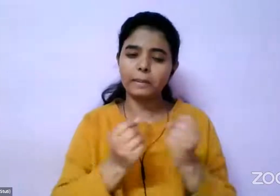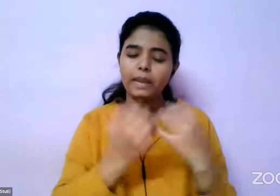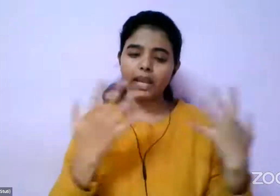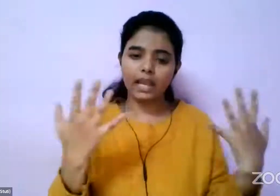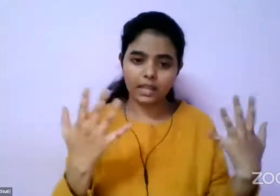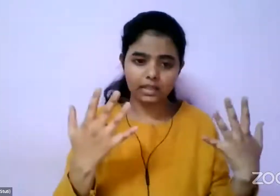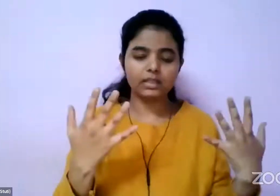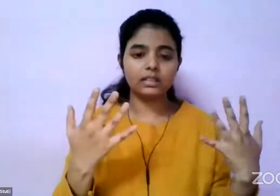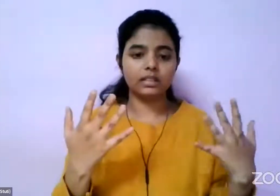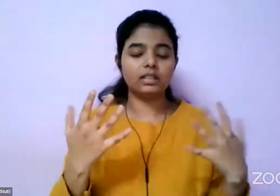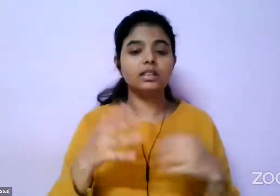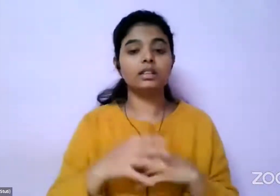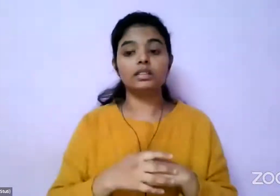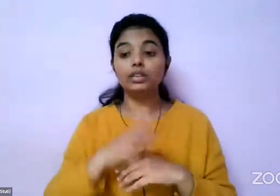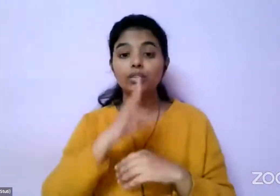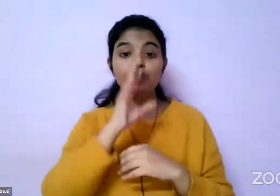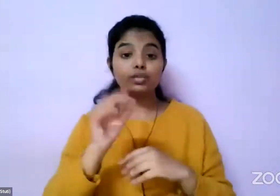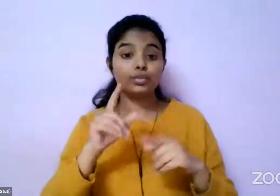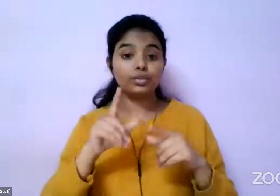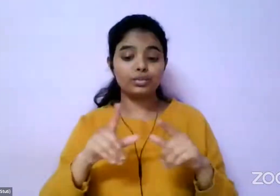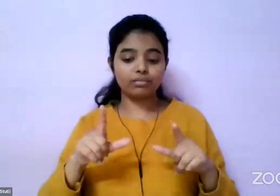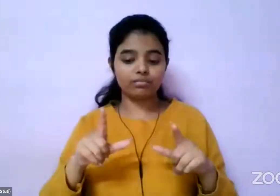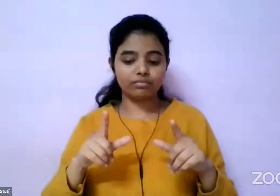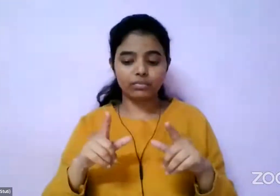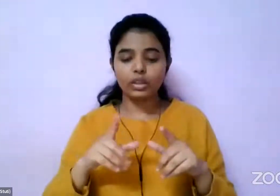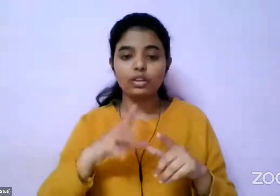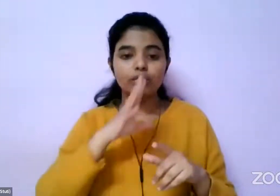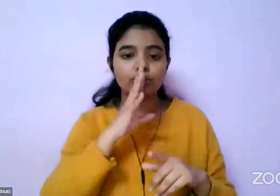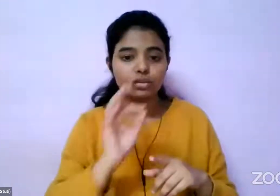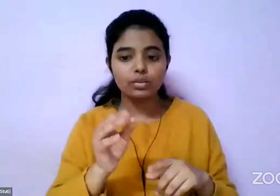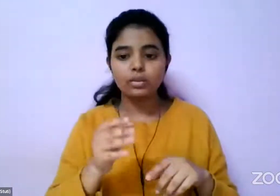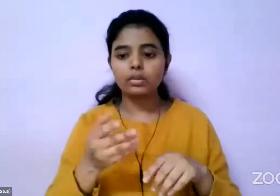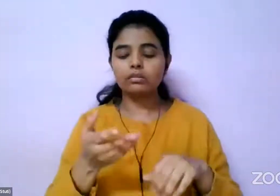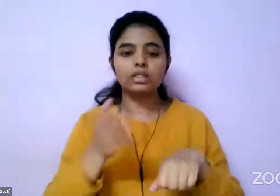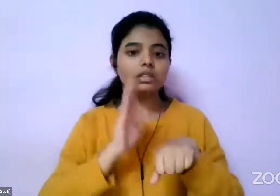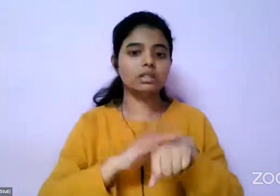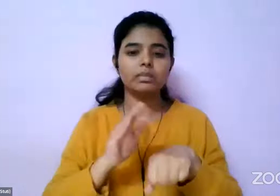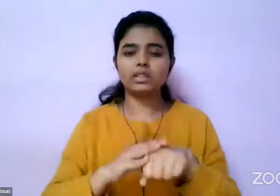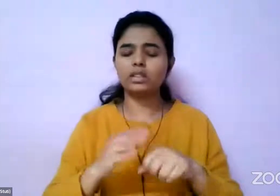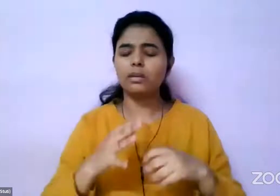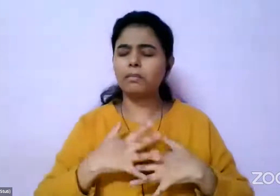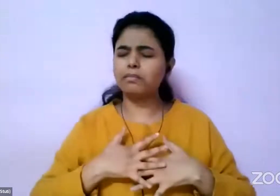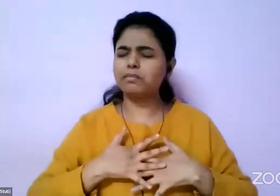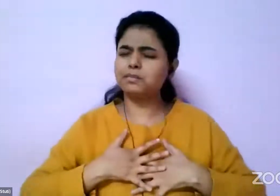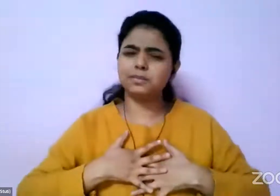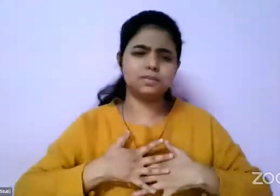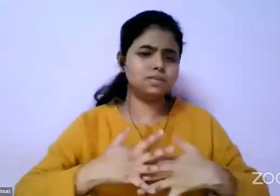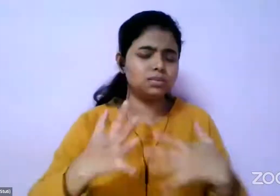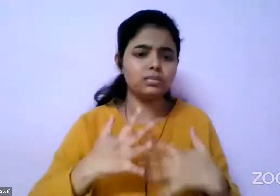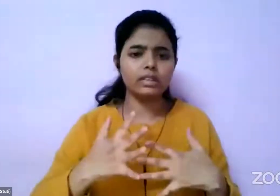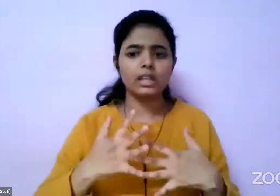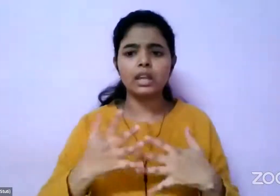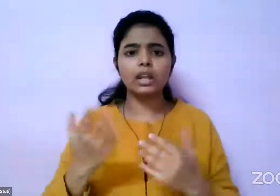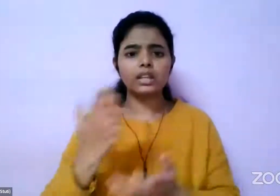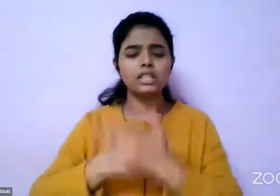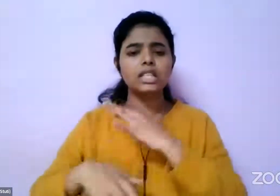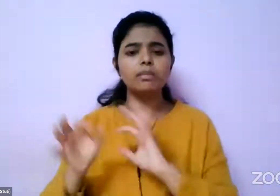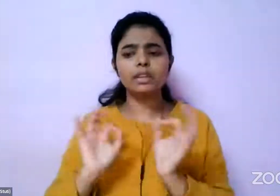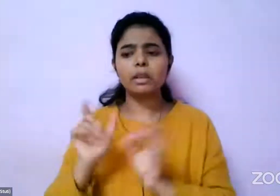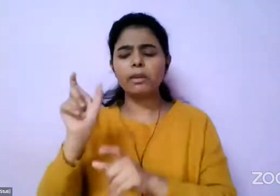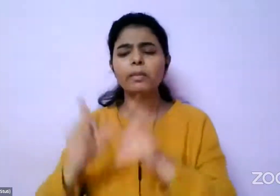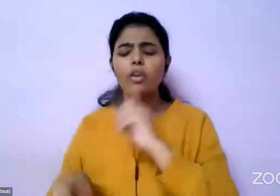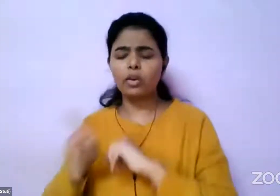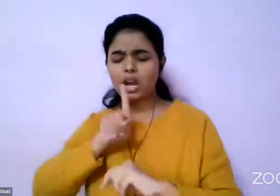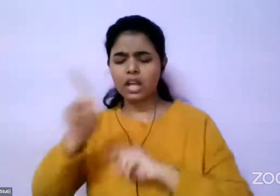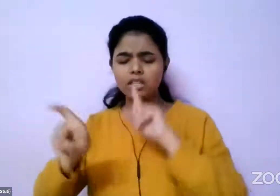lived realities and the experiences are sometimes so horrid that we have to question the normative. So